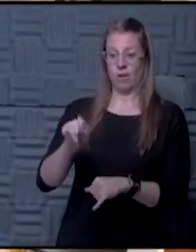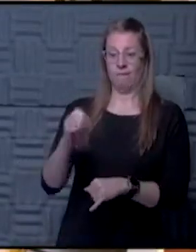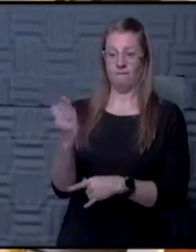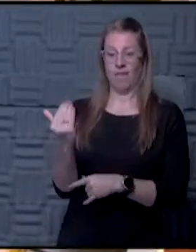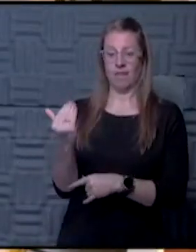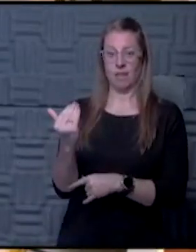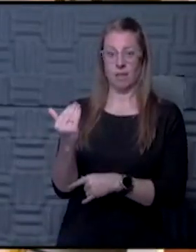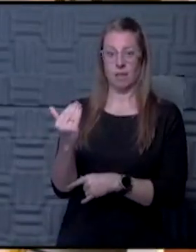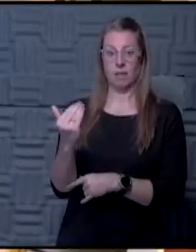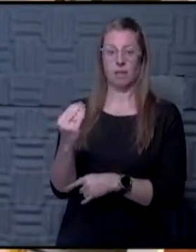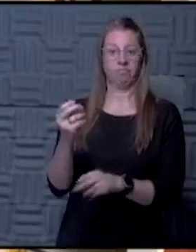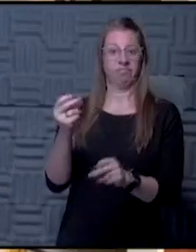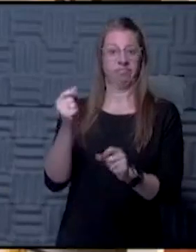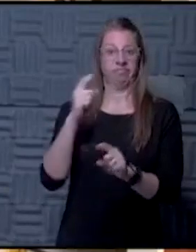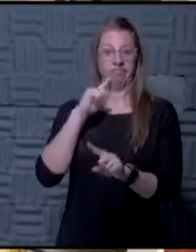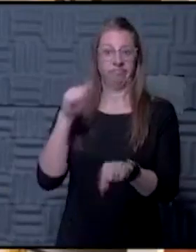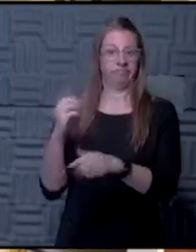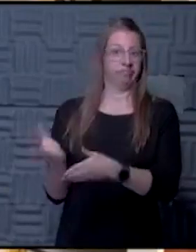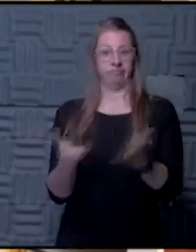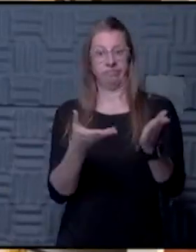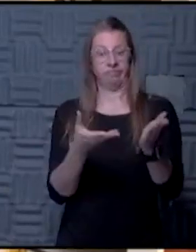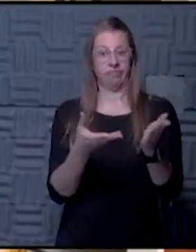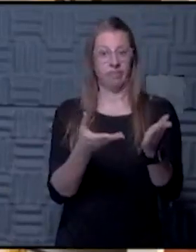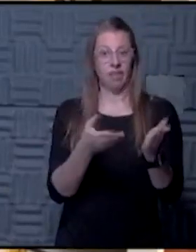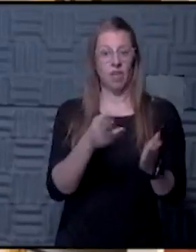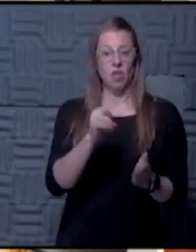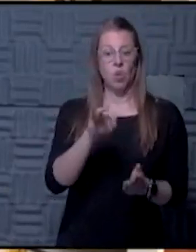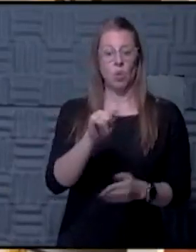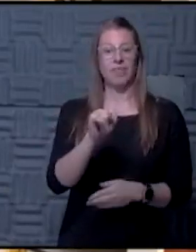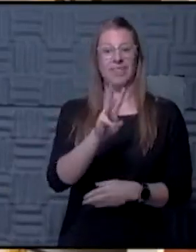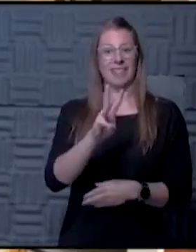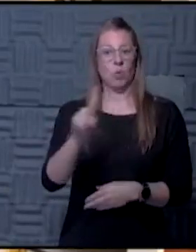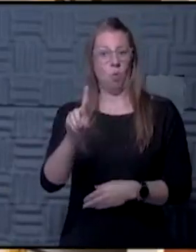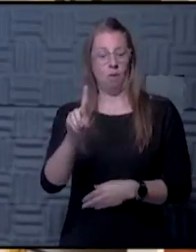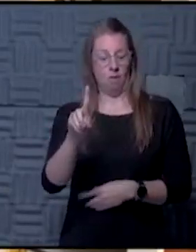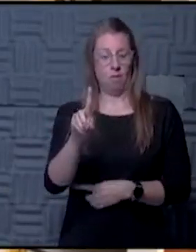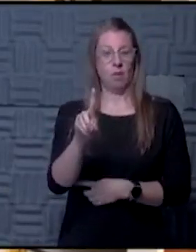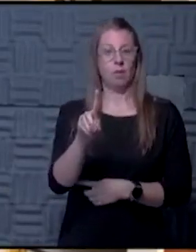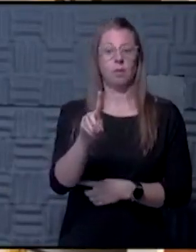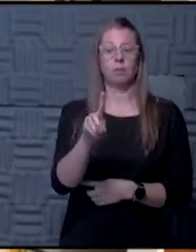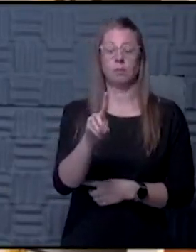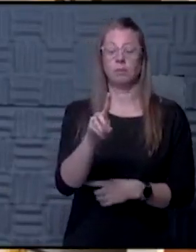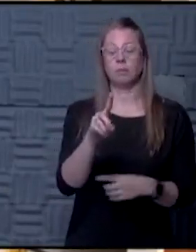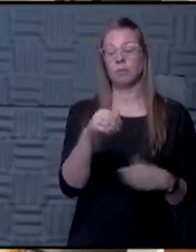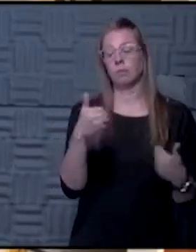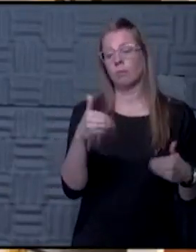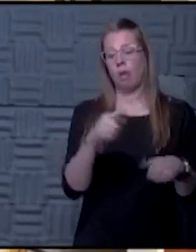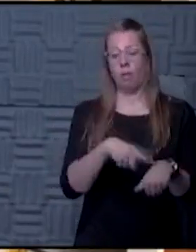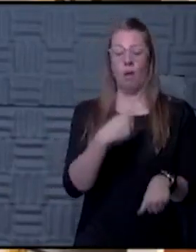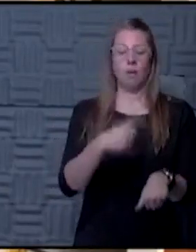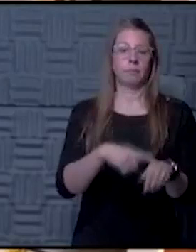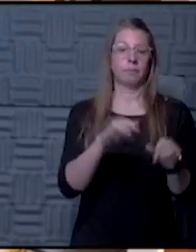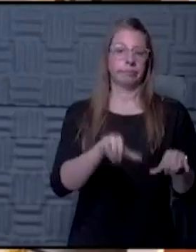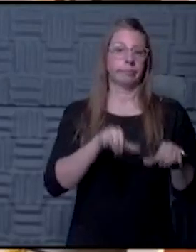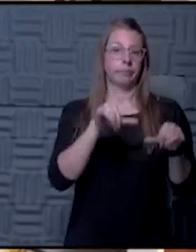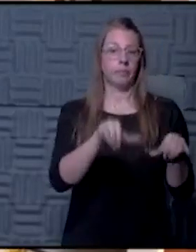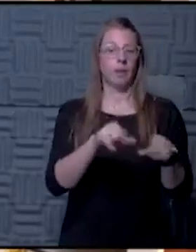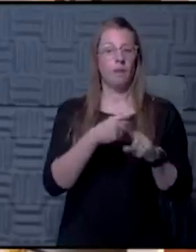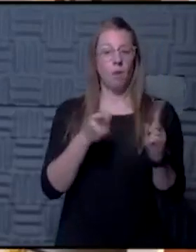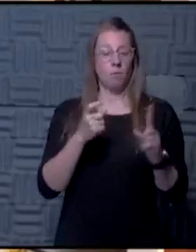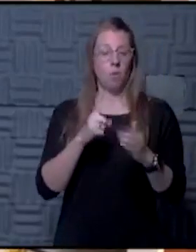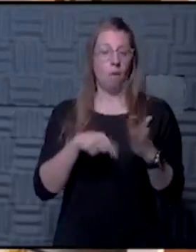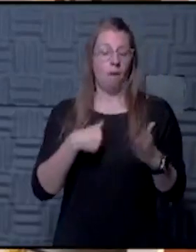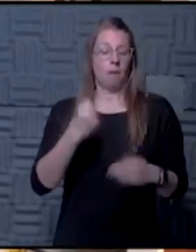rapid responsed me. Took me back to Unit 61. I spent a significant amount of time there, and from what I